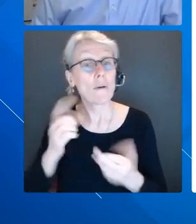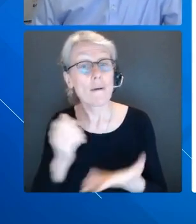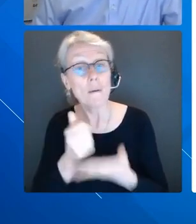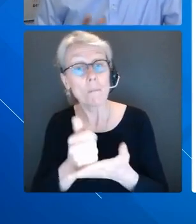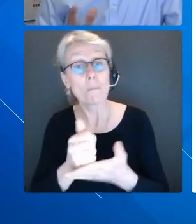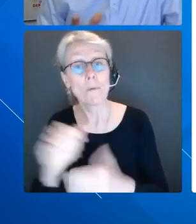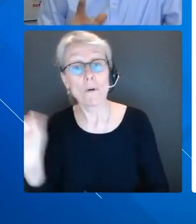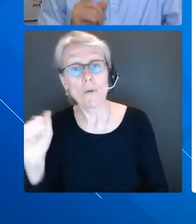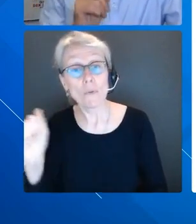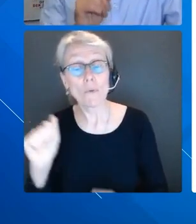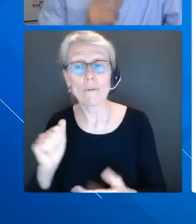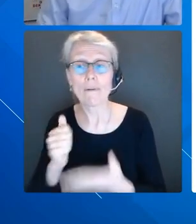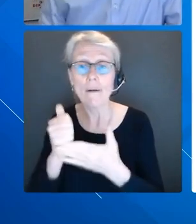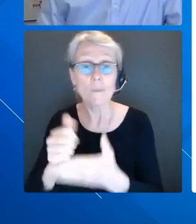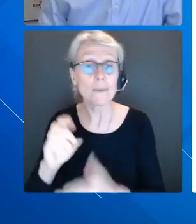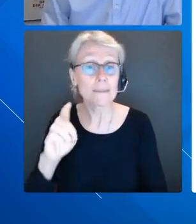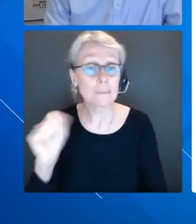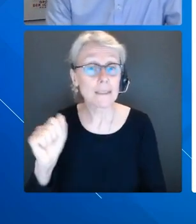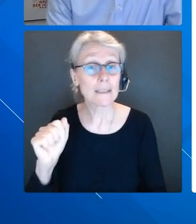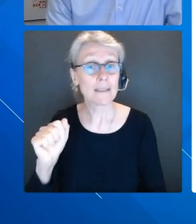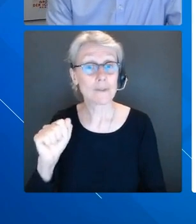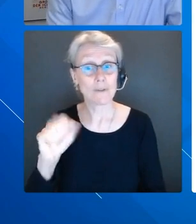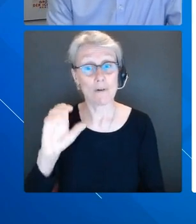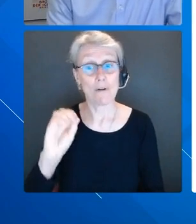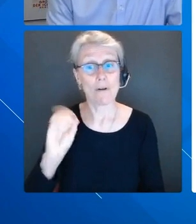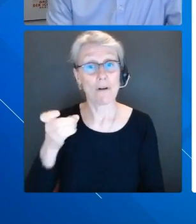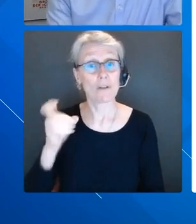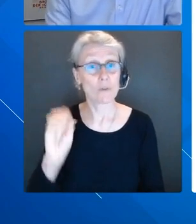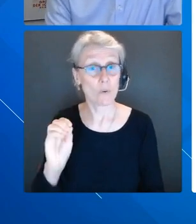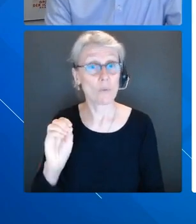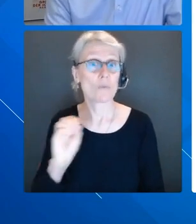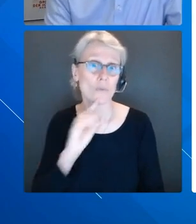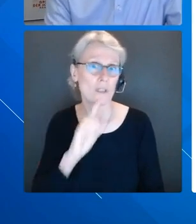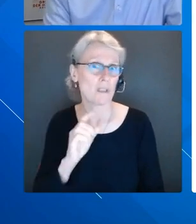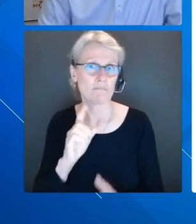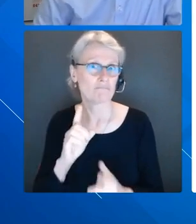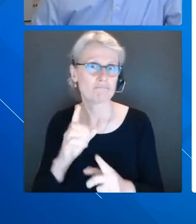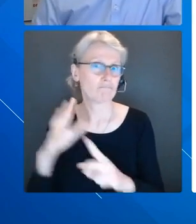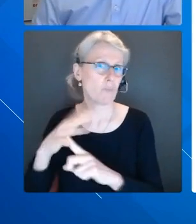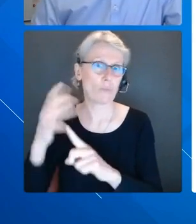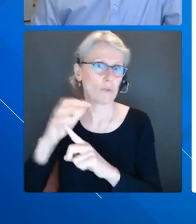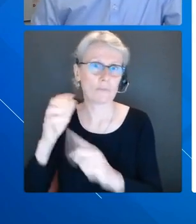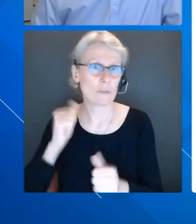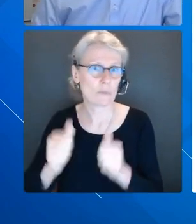people with disabilities, and now it's their number one selling product line.